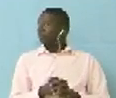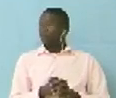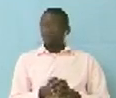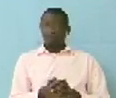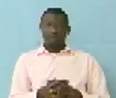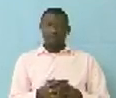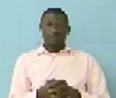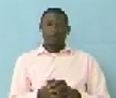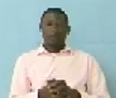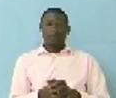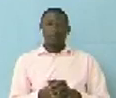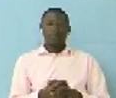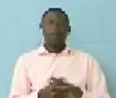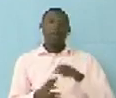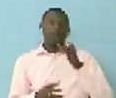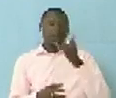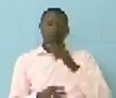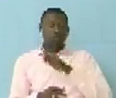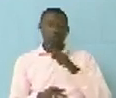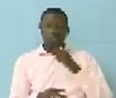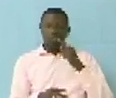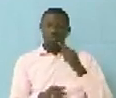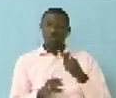Yes, we should not exaggerate.